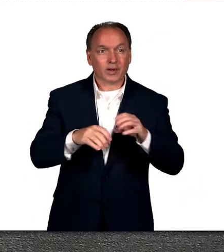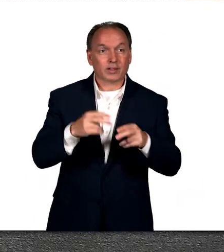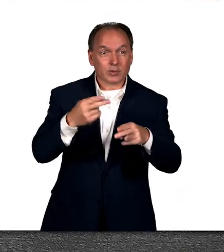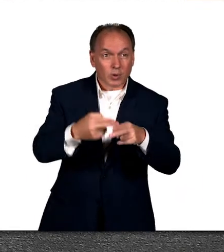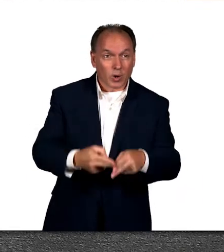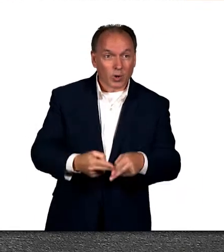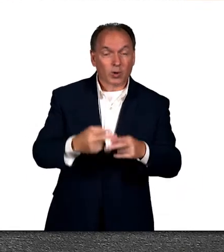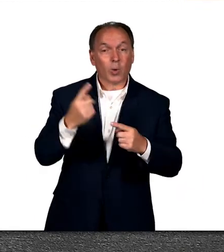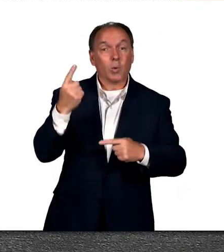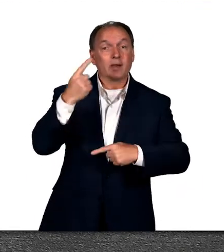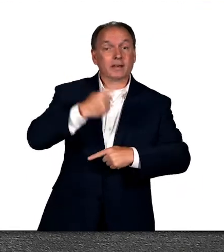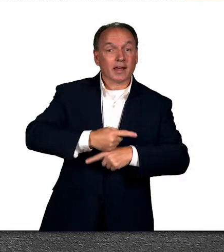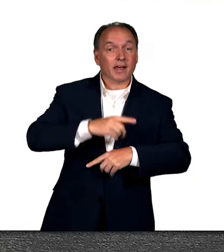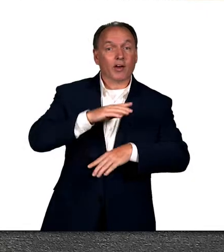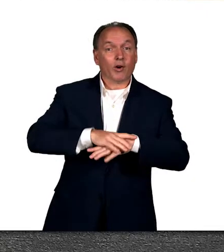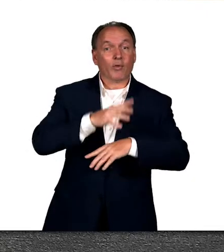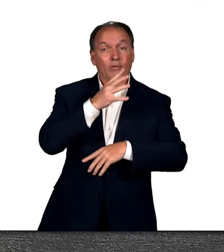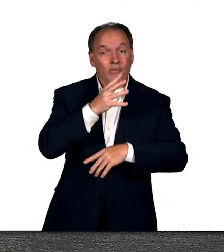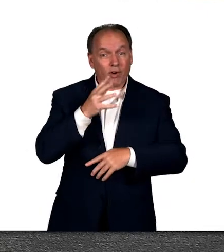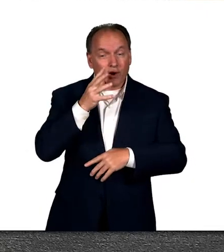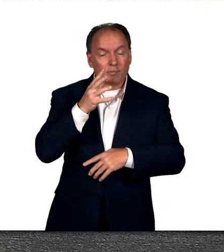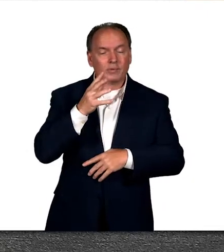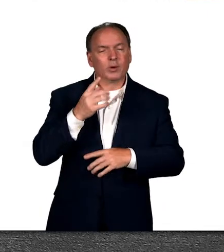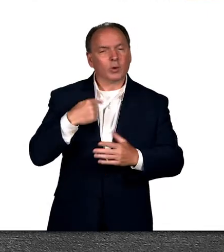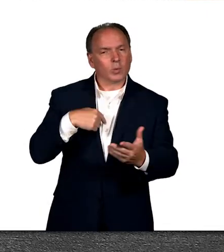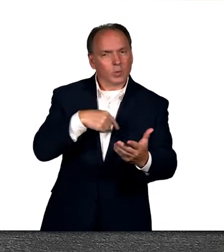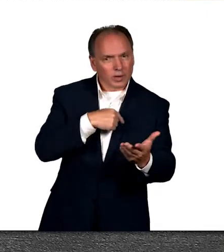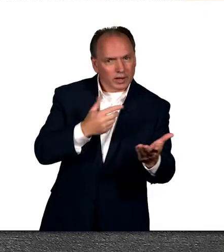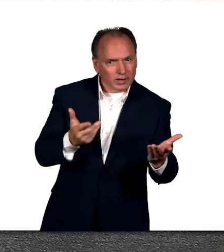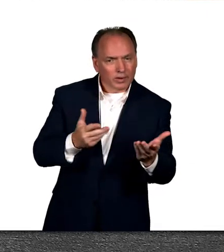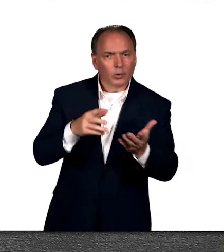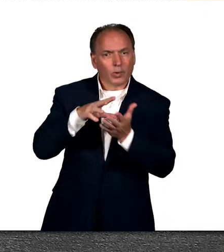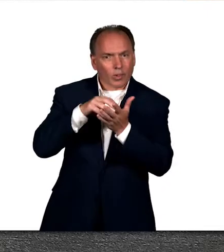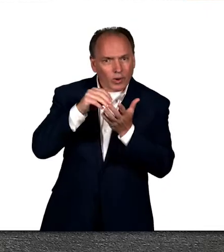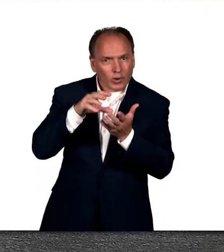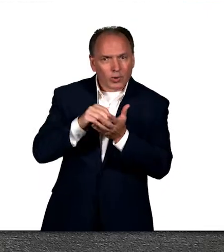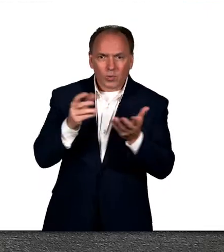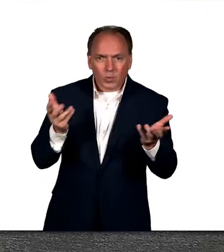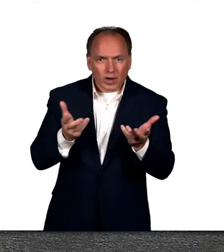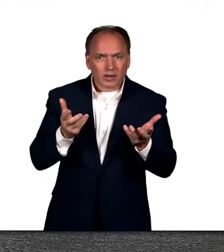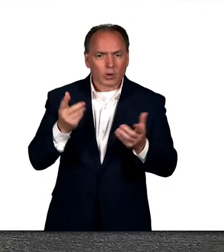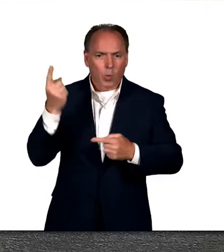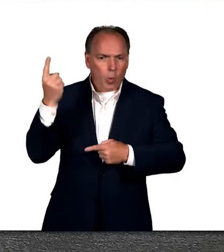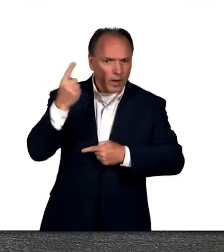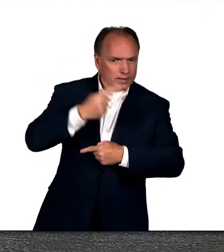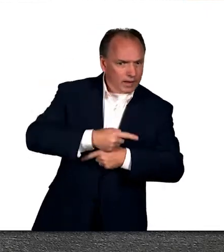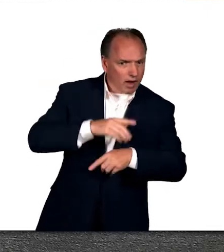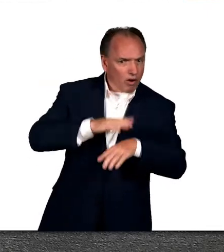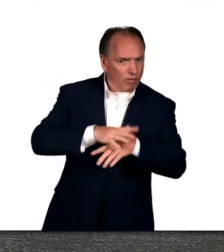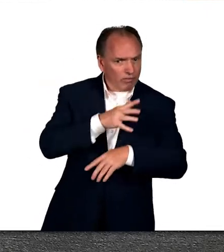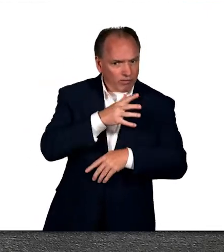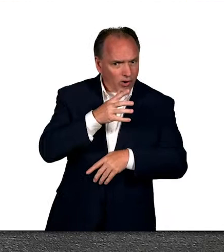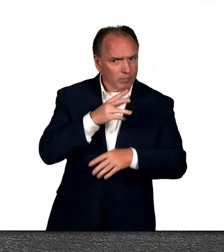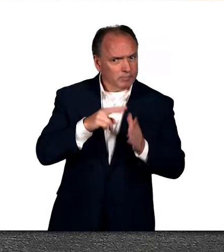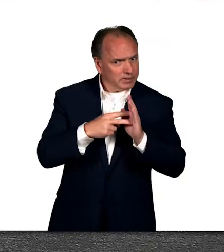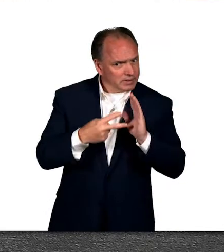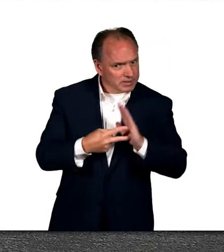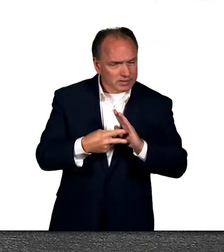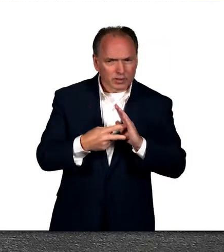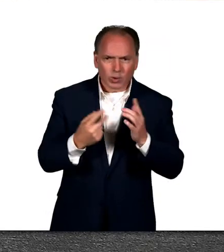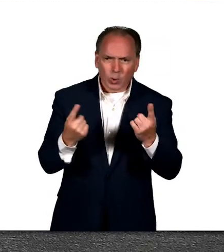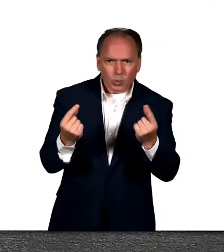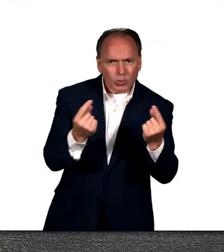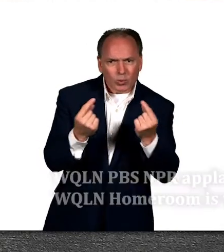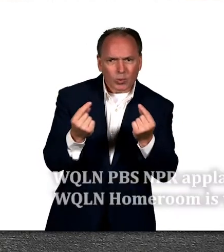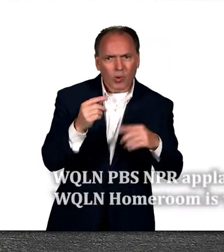It's called A Day on the Farm. We're going to find out what a day is like on the farm. What do